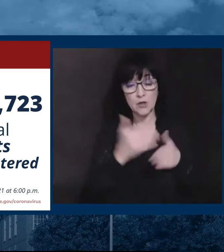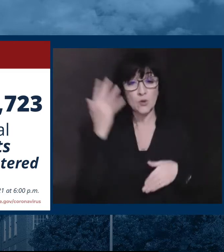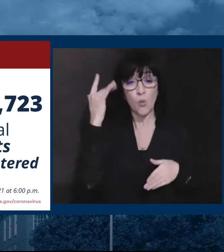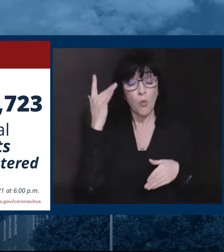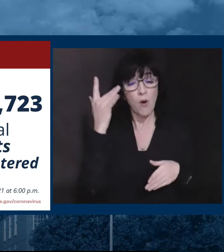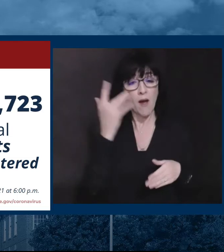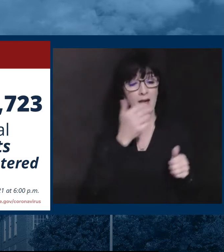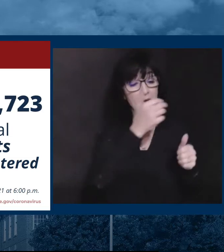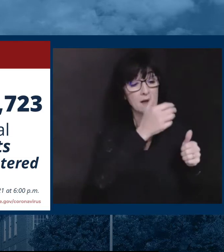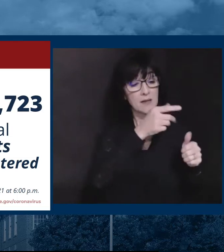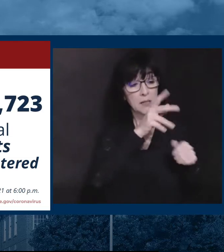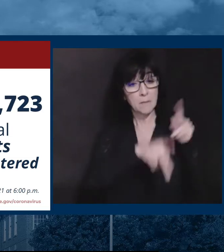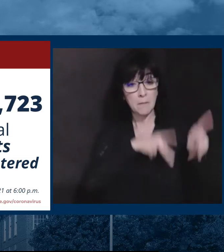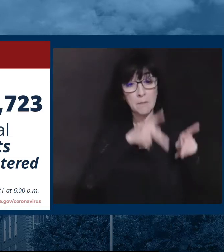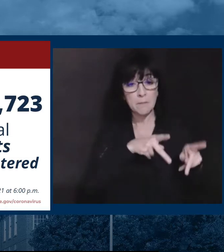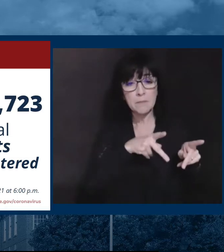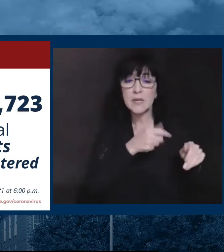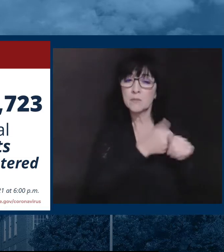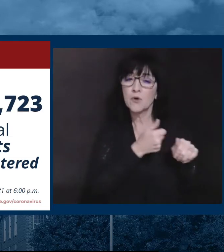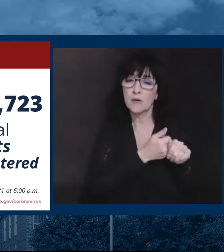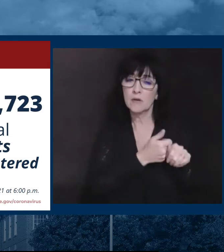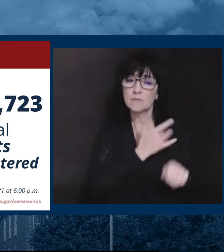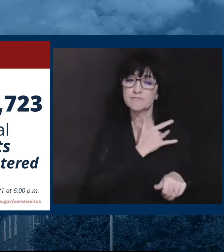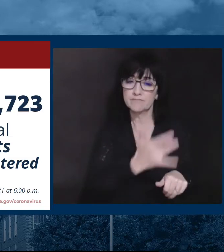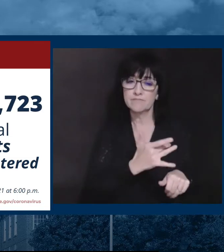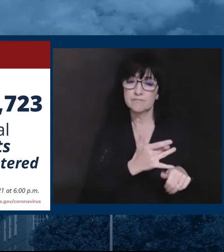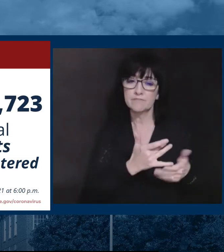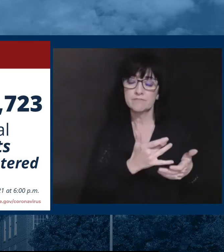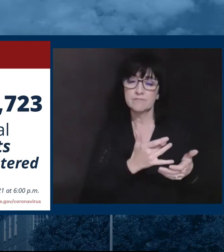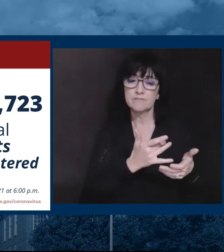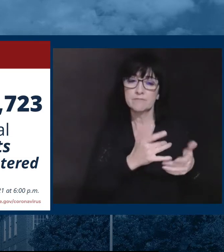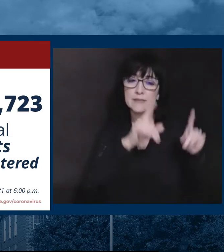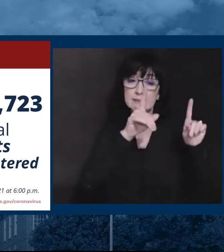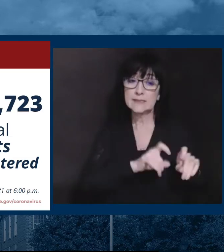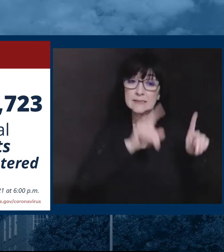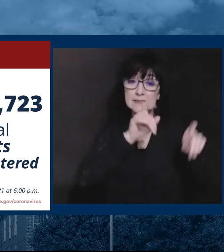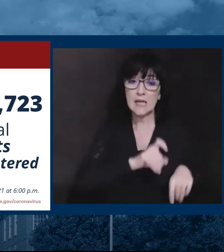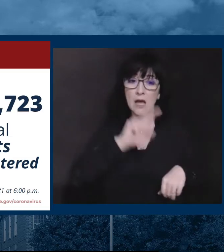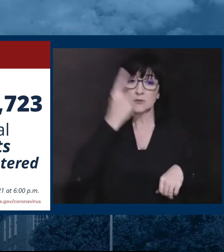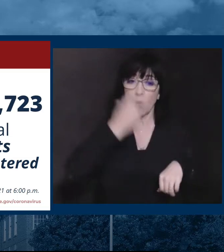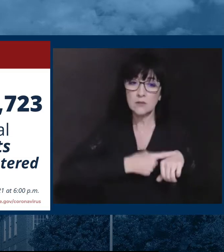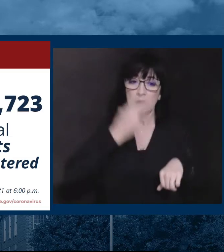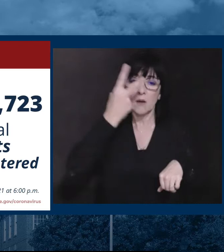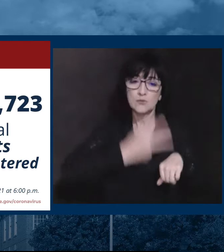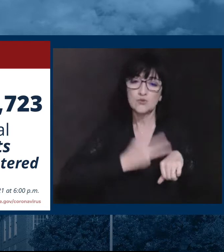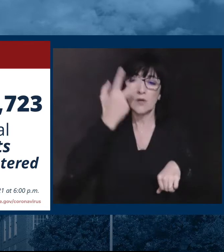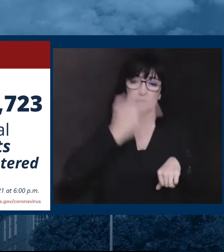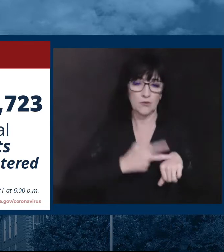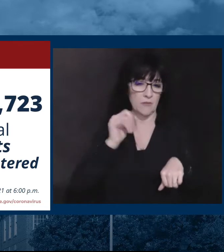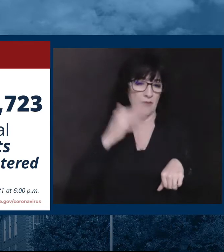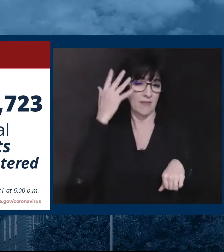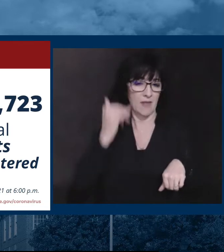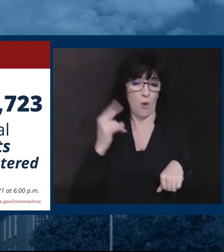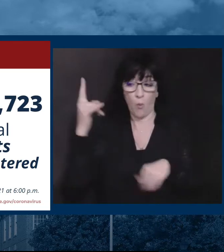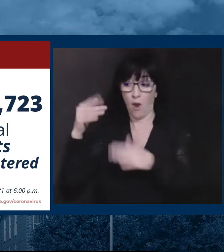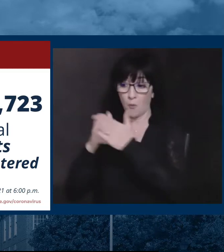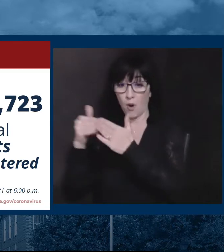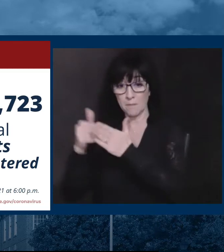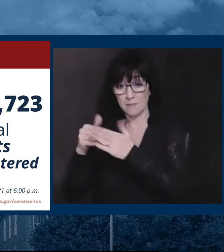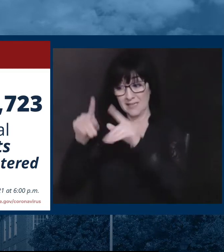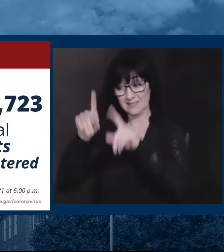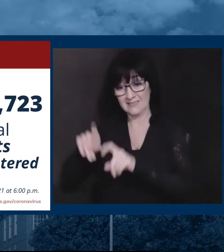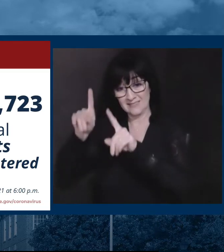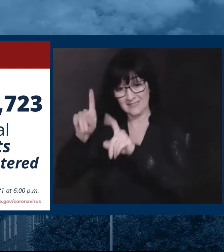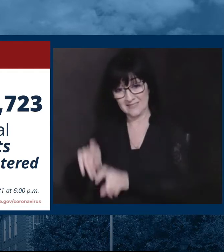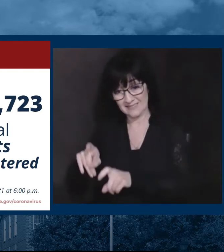tested for a second, third, and fourth time. And that's frankly a good and positive thing as you manage